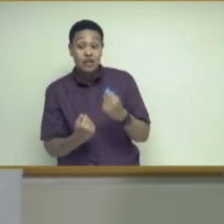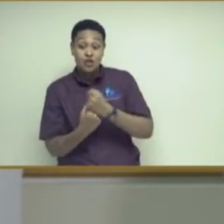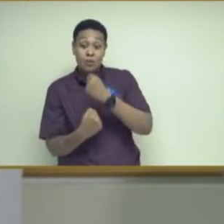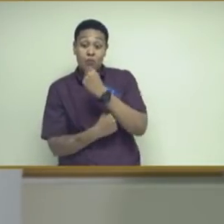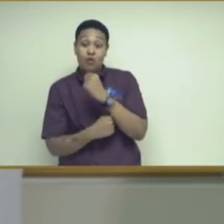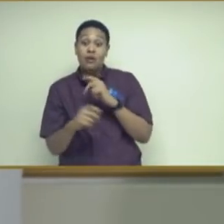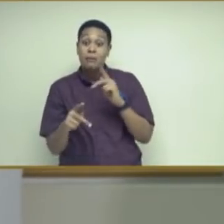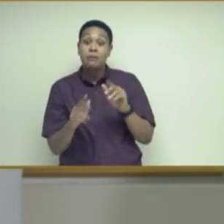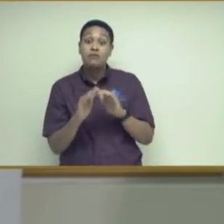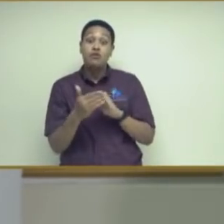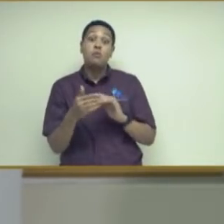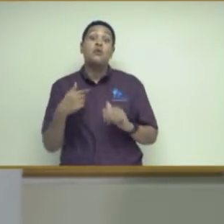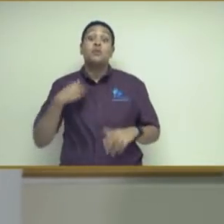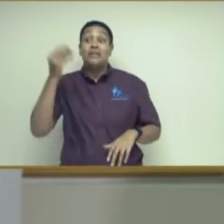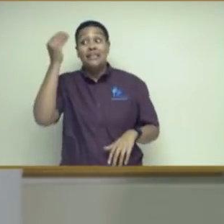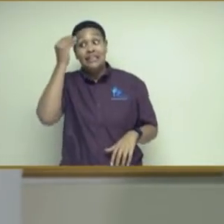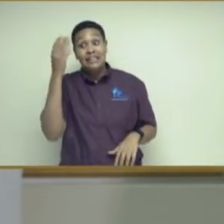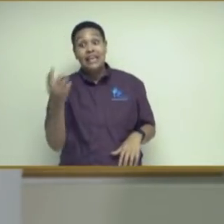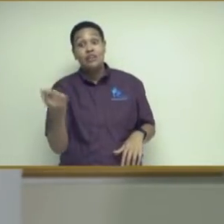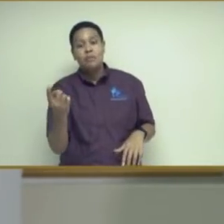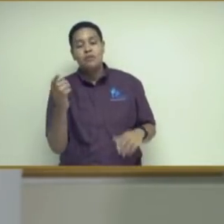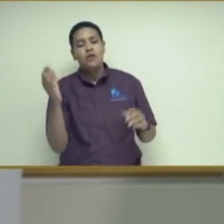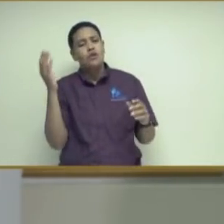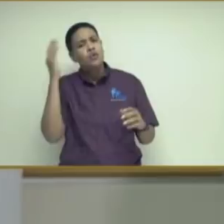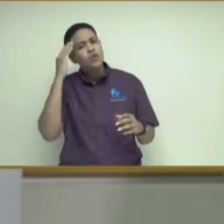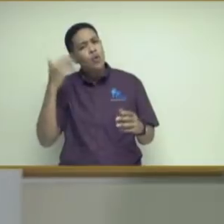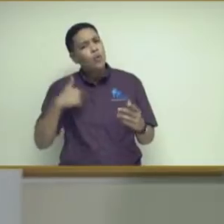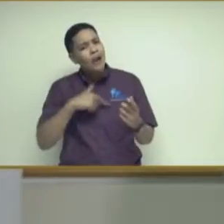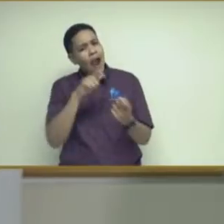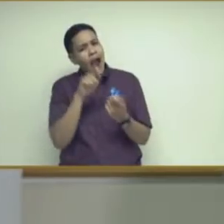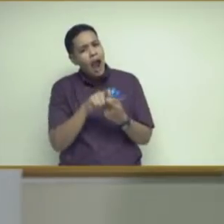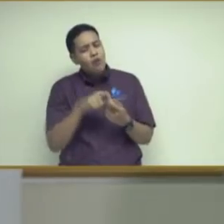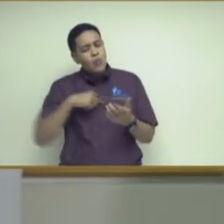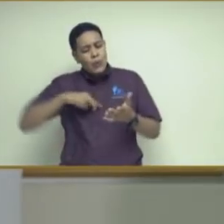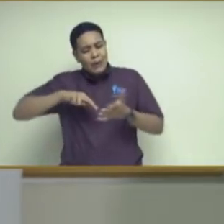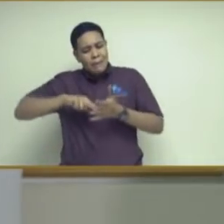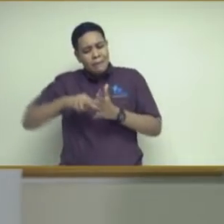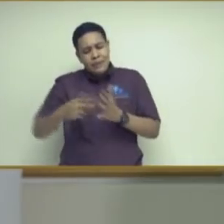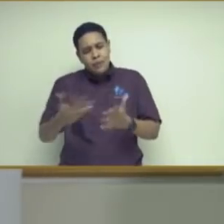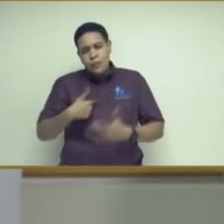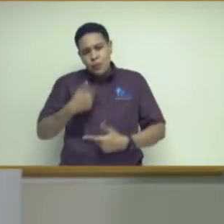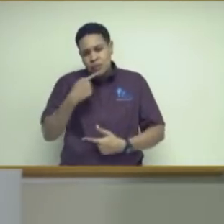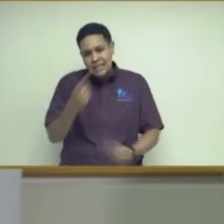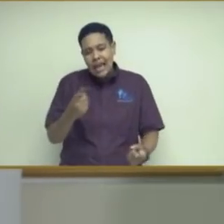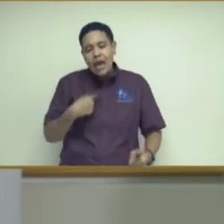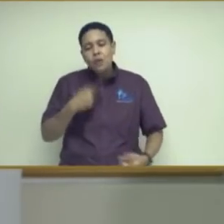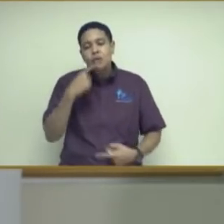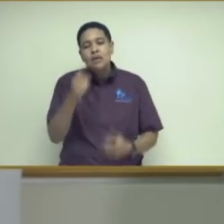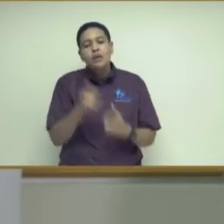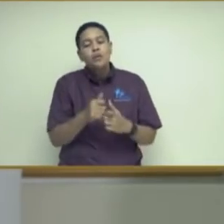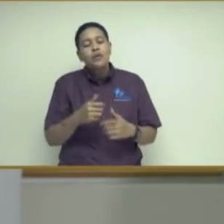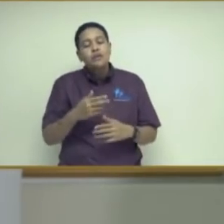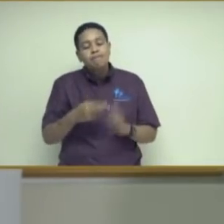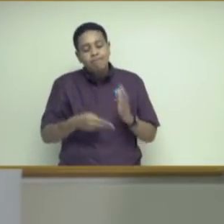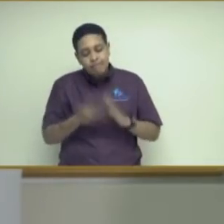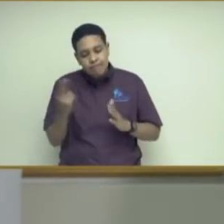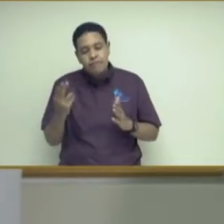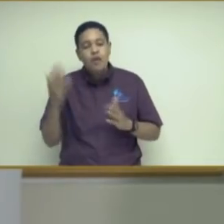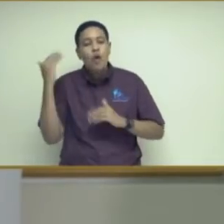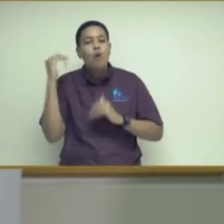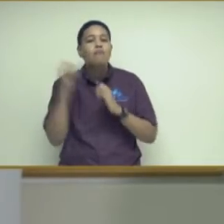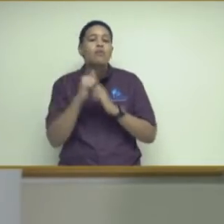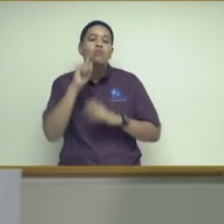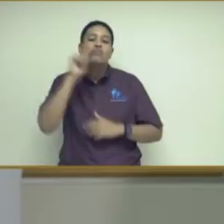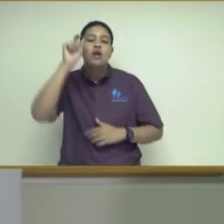something, they know that we are accurate and we mean what we say, and we say it with all sincerity, and hopefully with